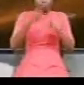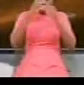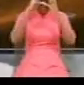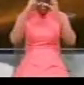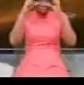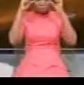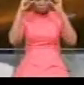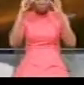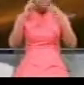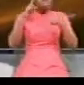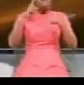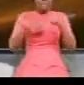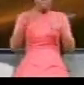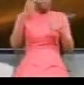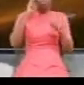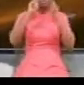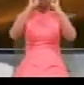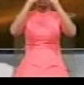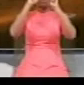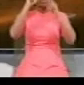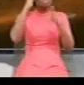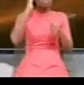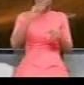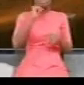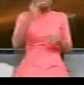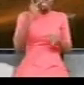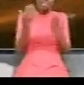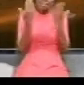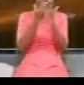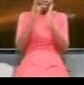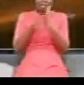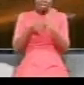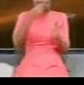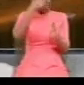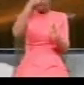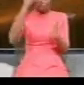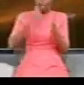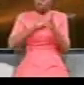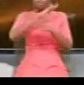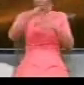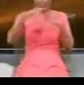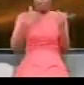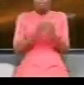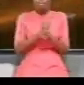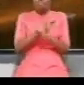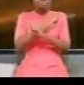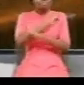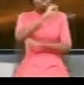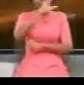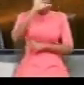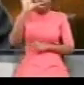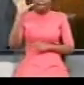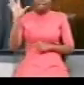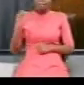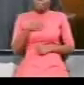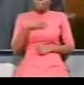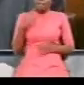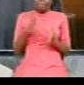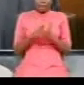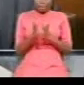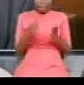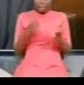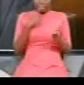and you look directly at it, you will not see spot of darkness, because it's all light. And the Bible is telling